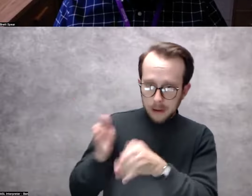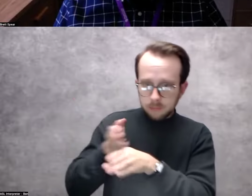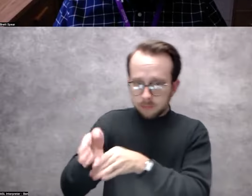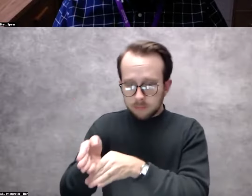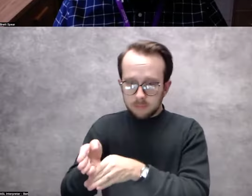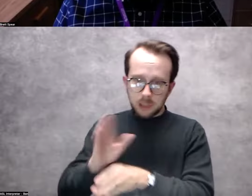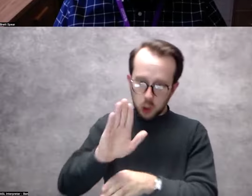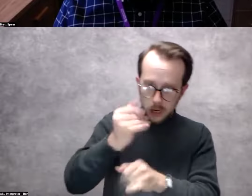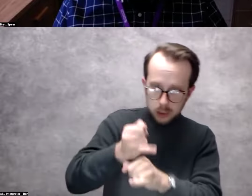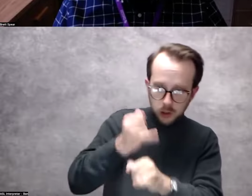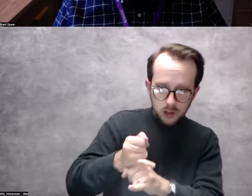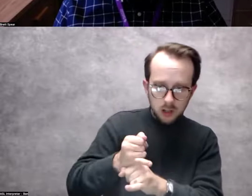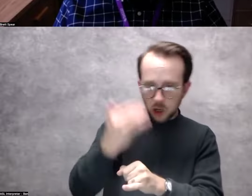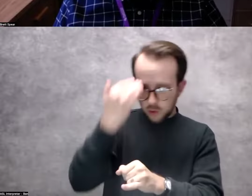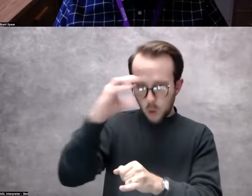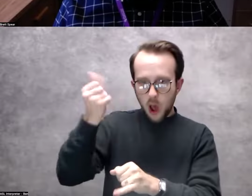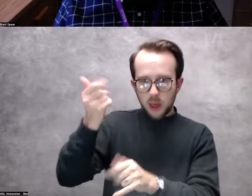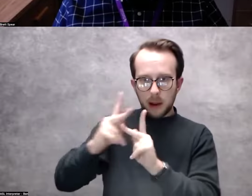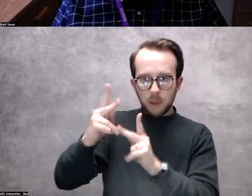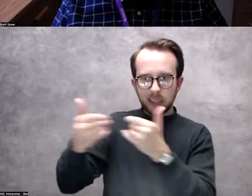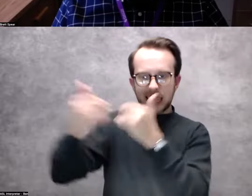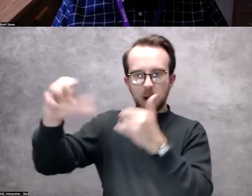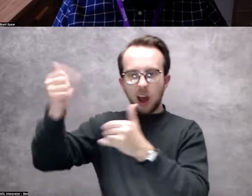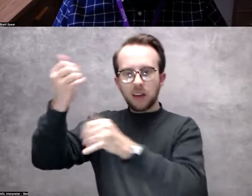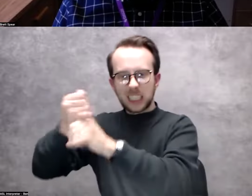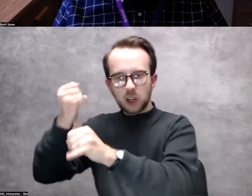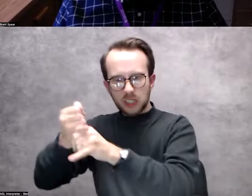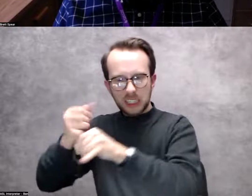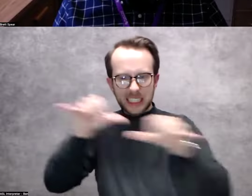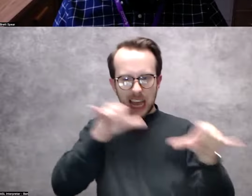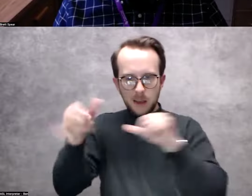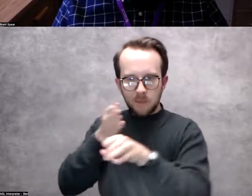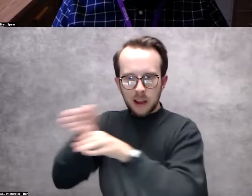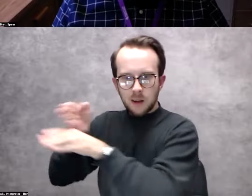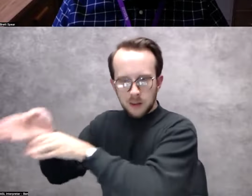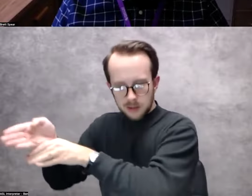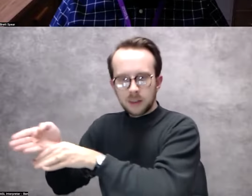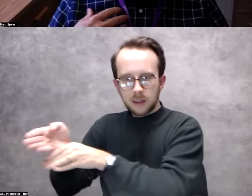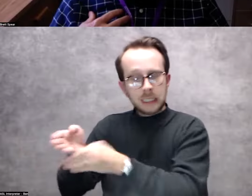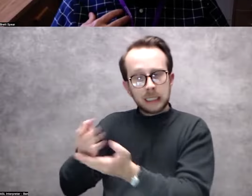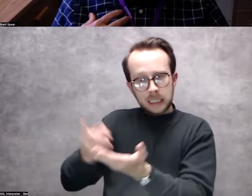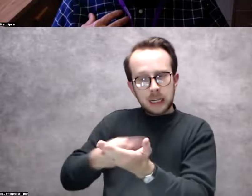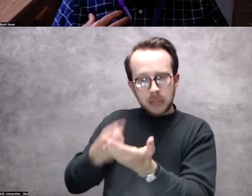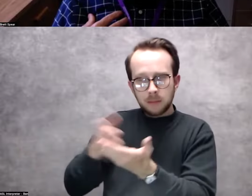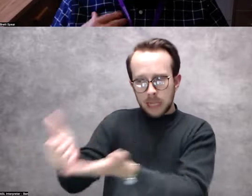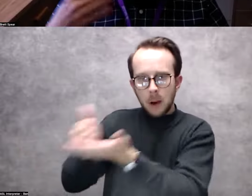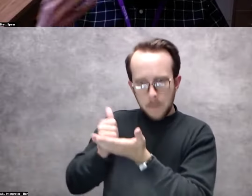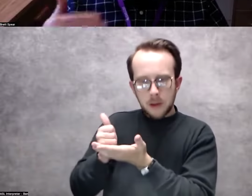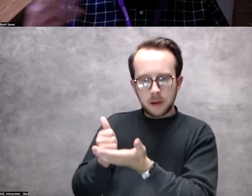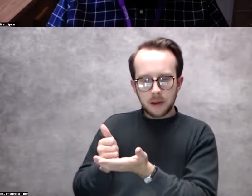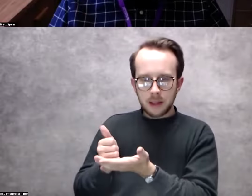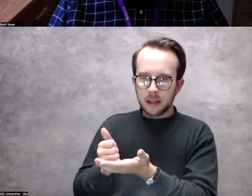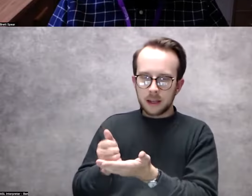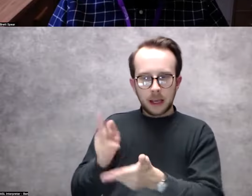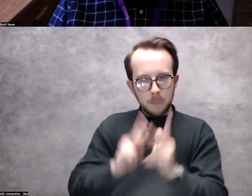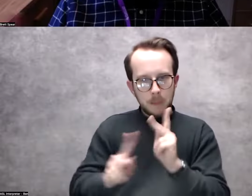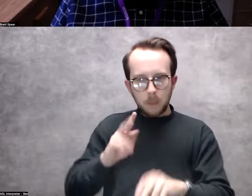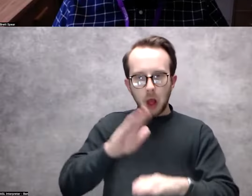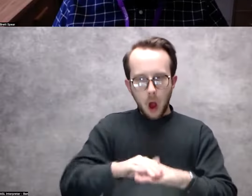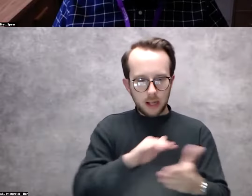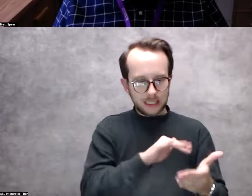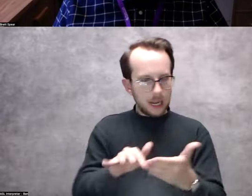other institutions that are in your field, sometimes they can give you some insight. People on a study section can't talk about any